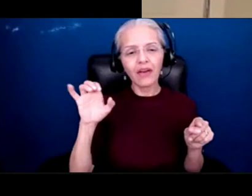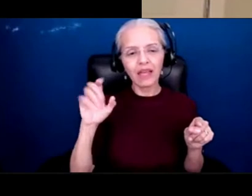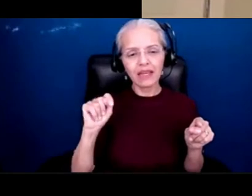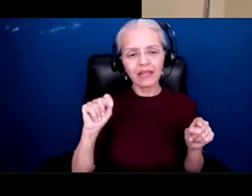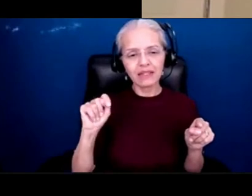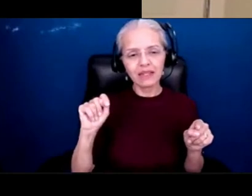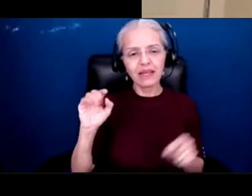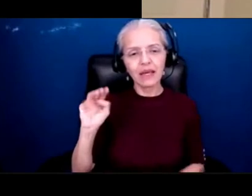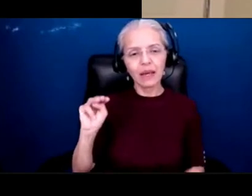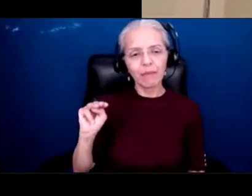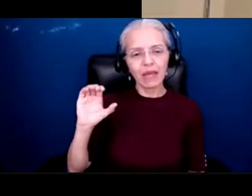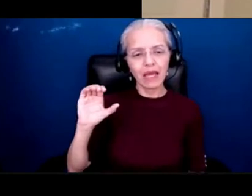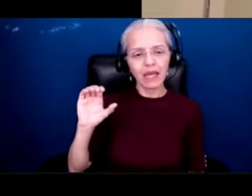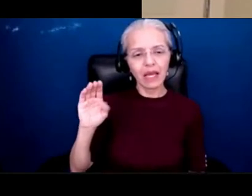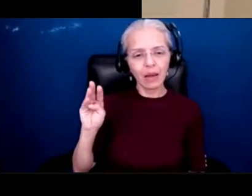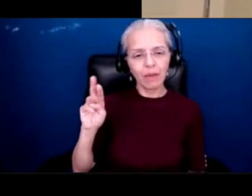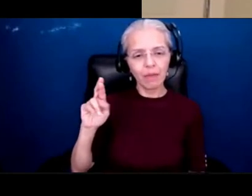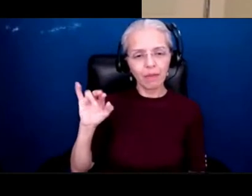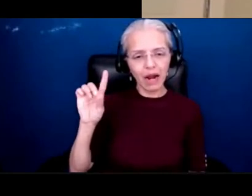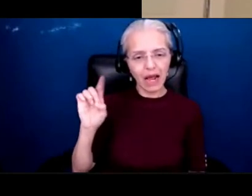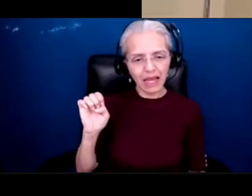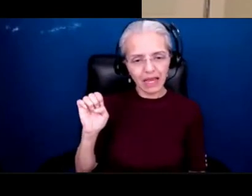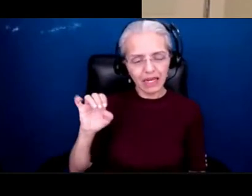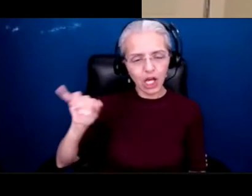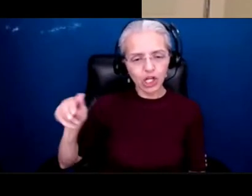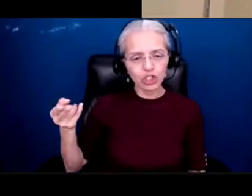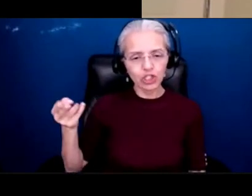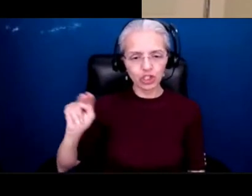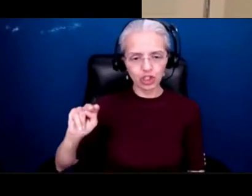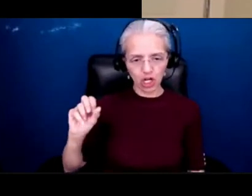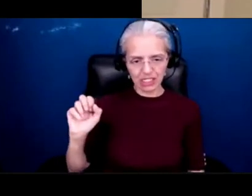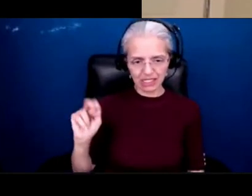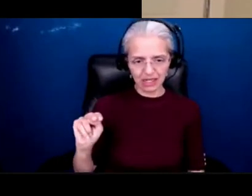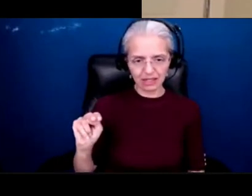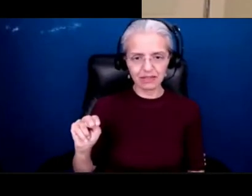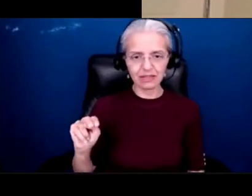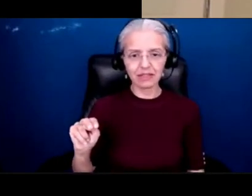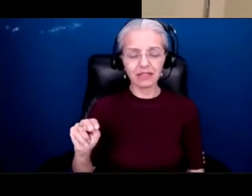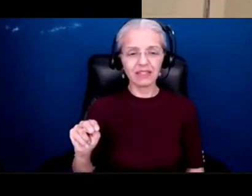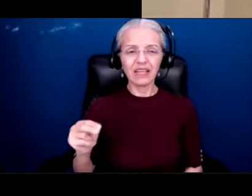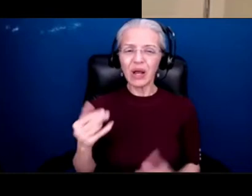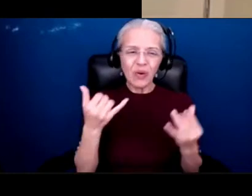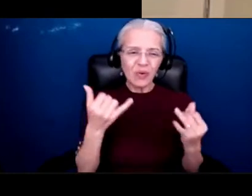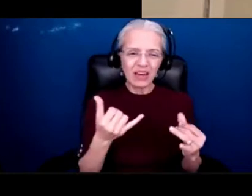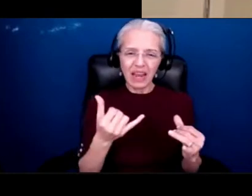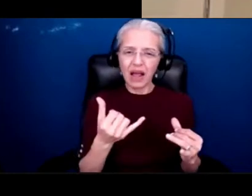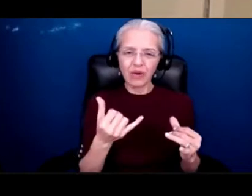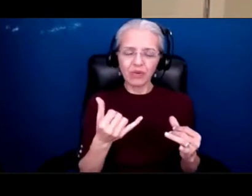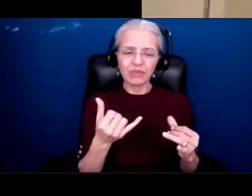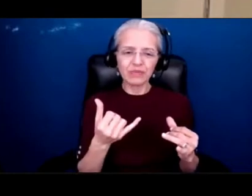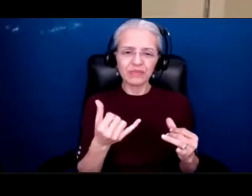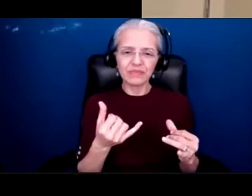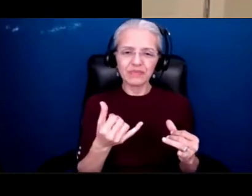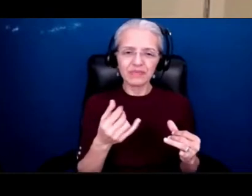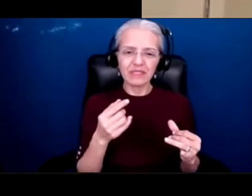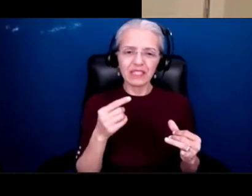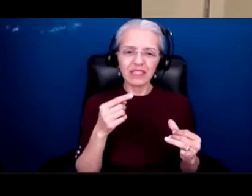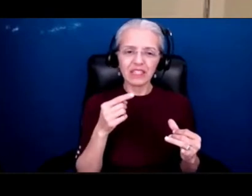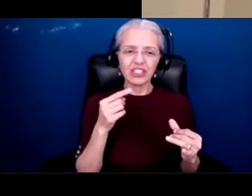Johnson. Harriet is no longer with us in this world. I consider her an